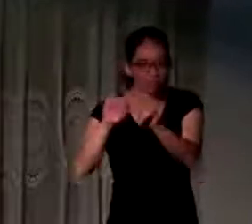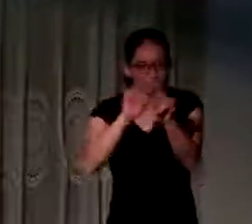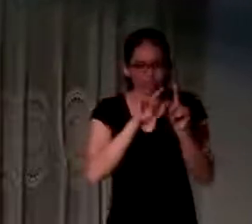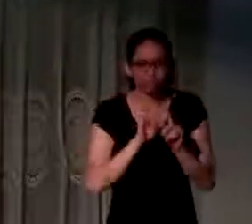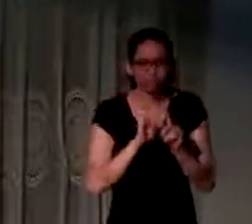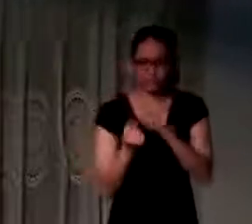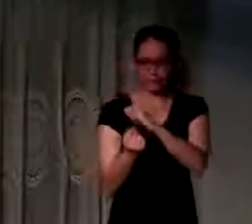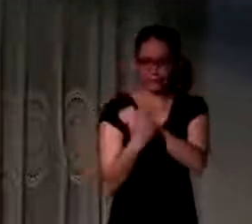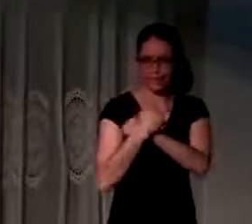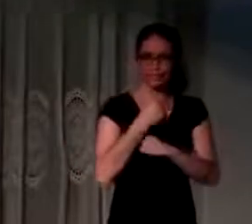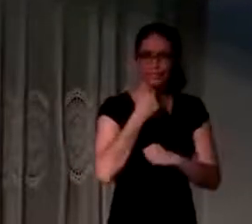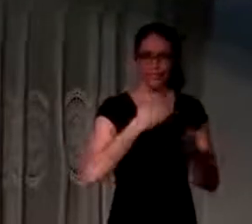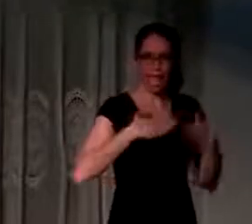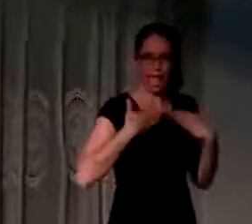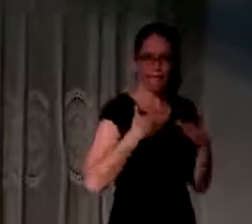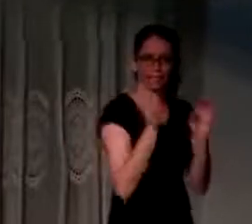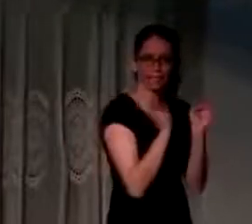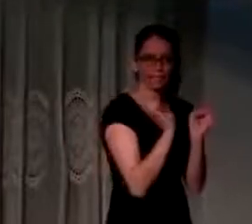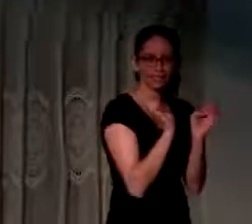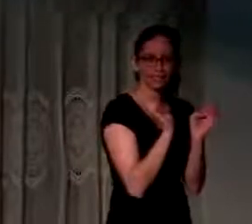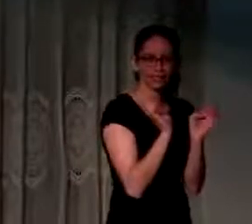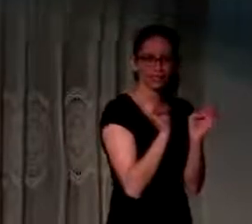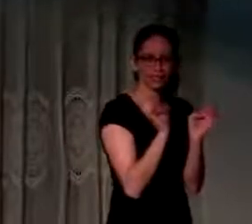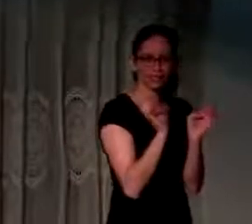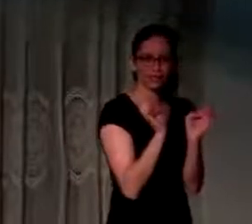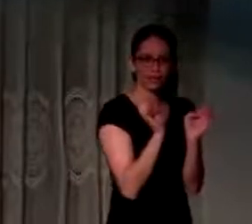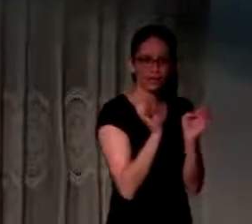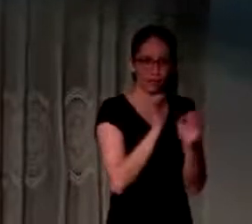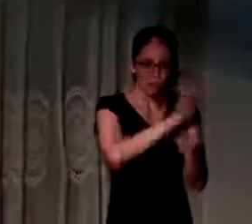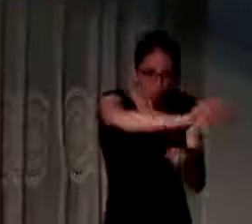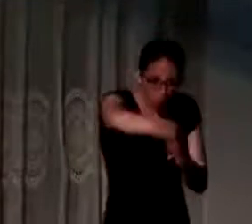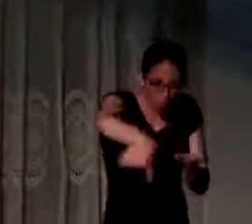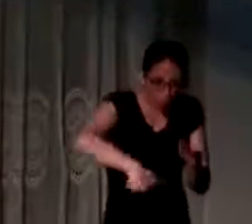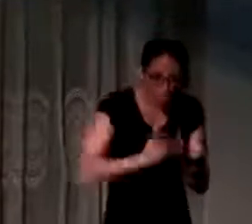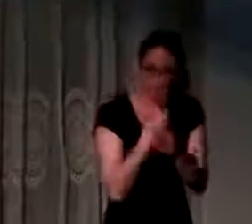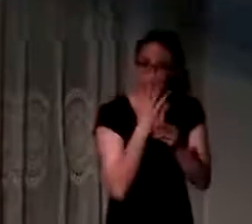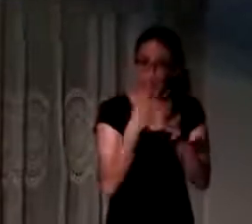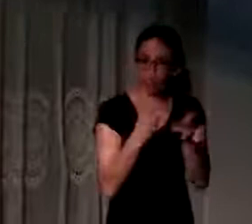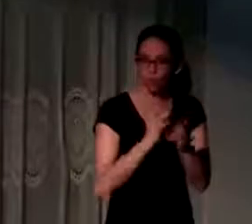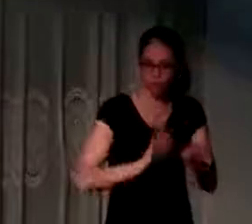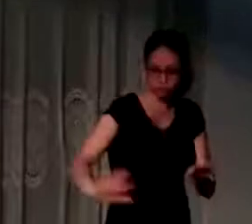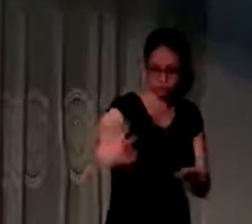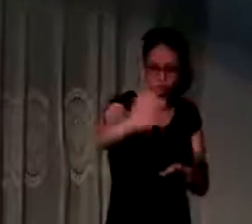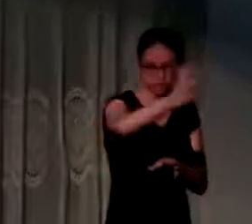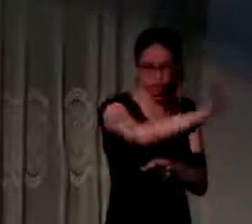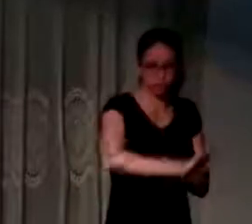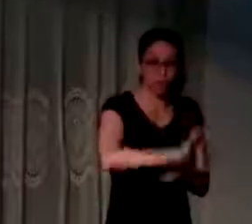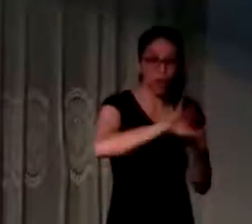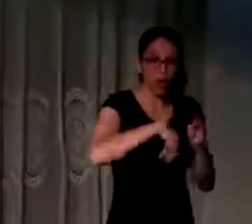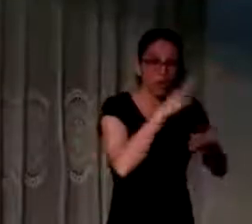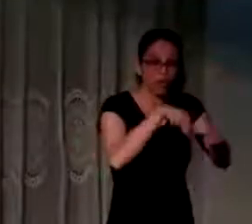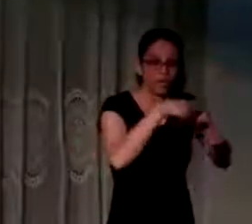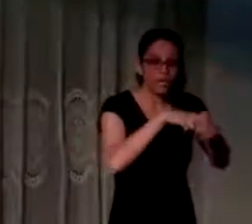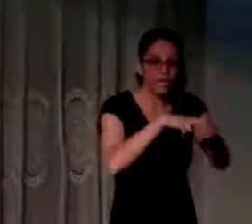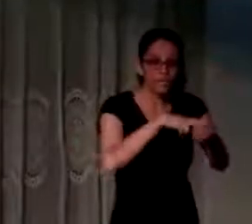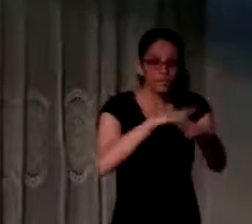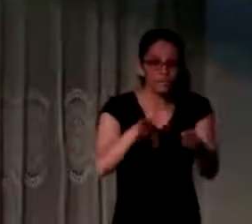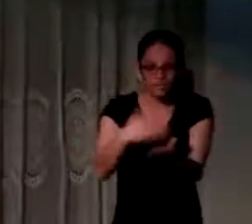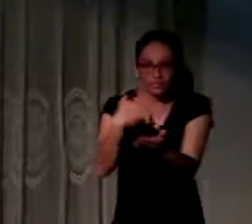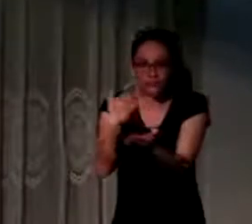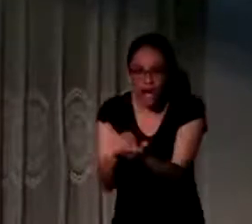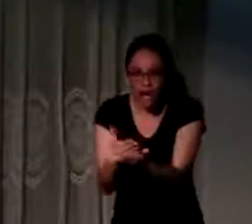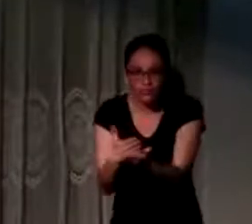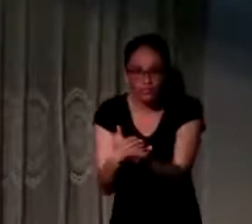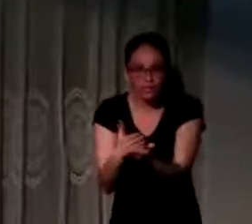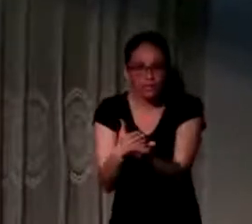to me in English. From around the world, all the nations of the earth stopped and fulfilled the prophecy